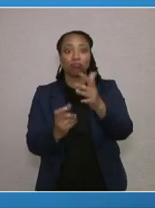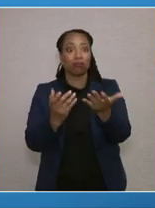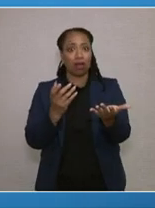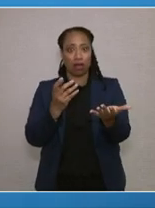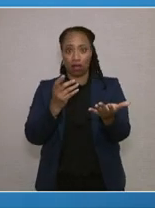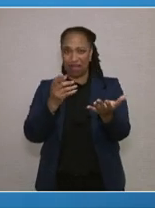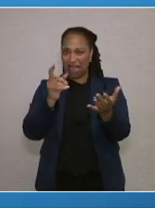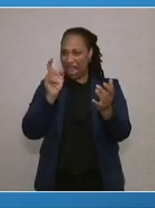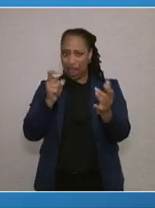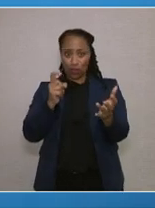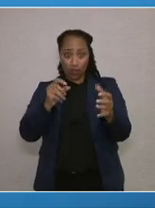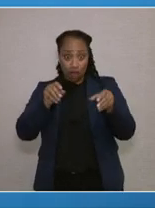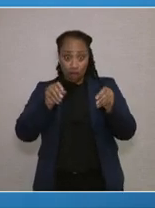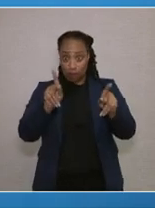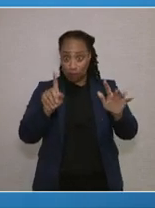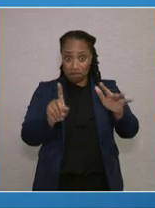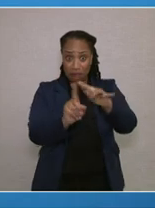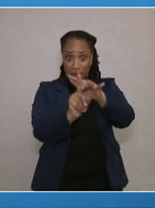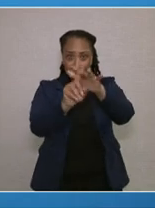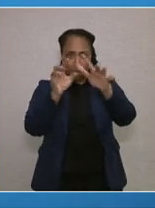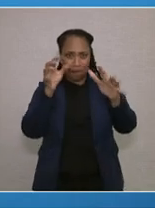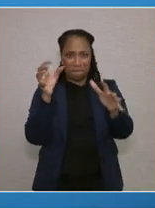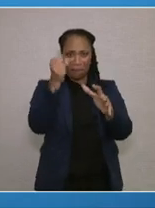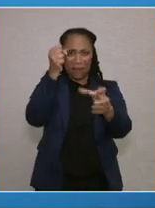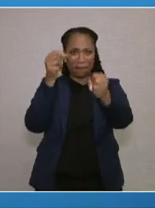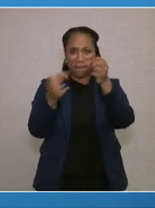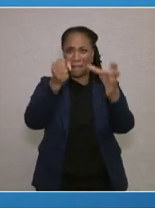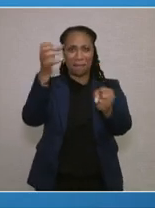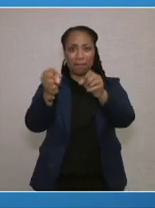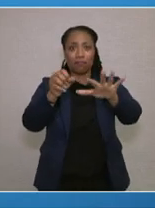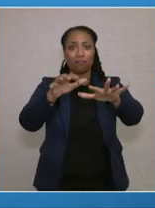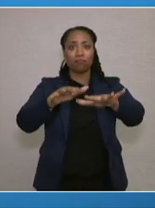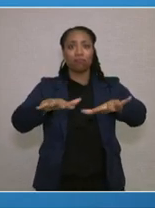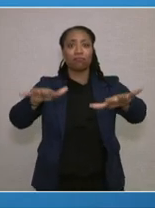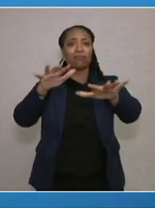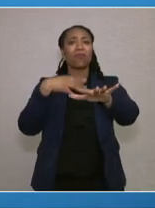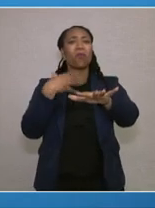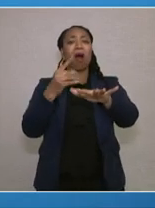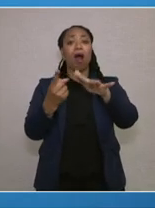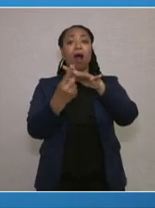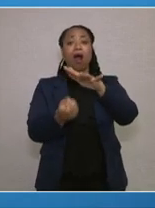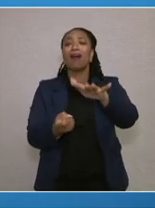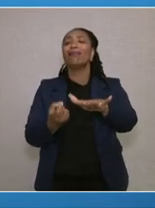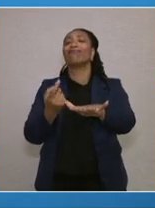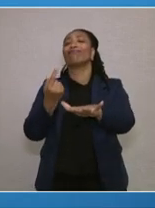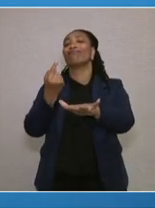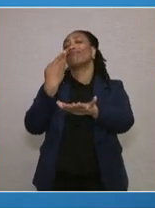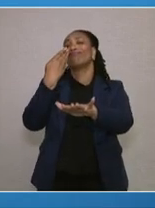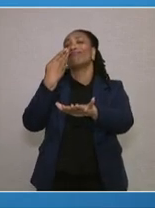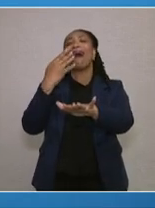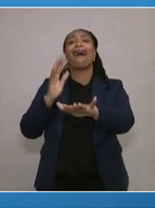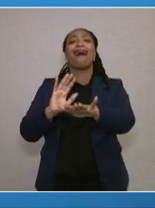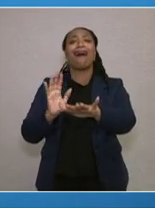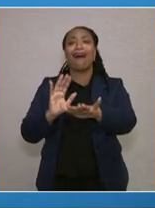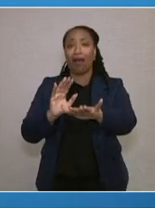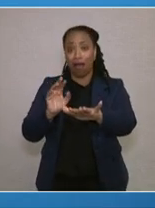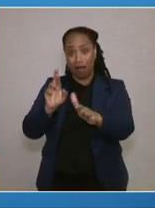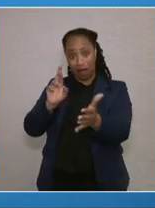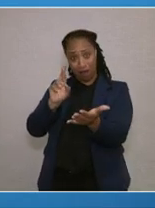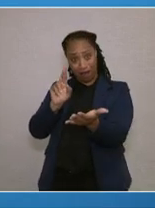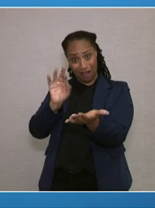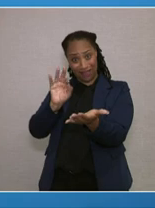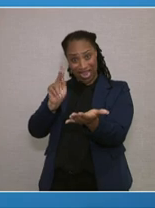of opportunity to close on RFK. I passed the ball, okay, you're going to get all my